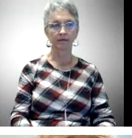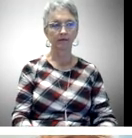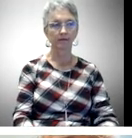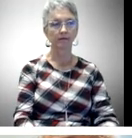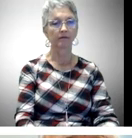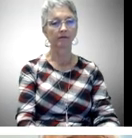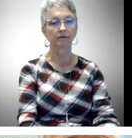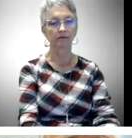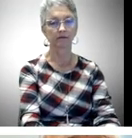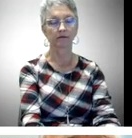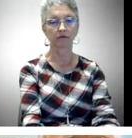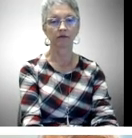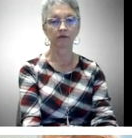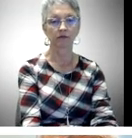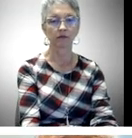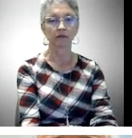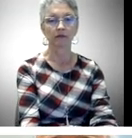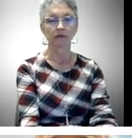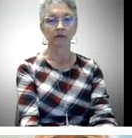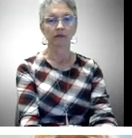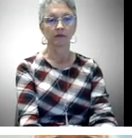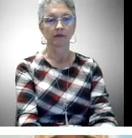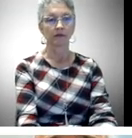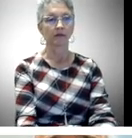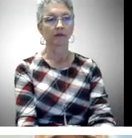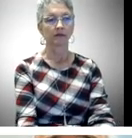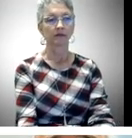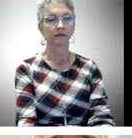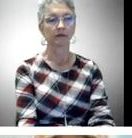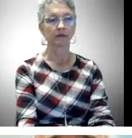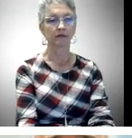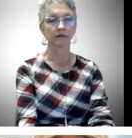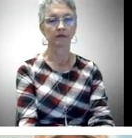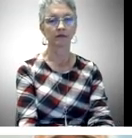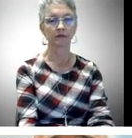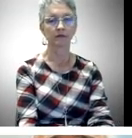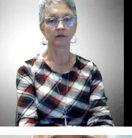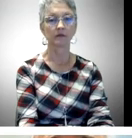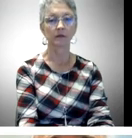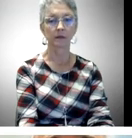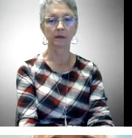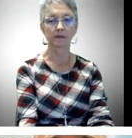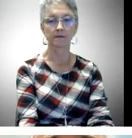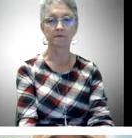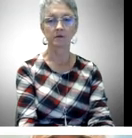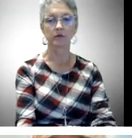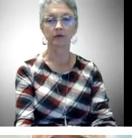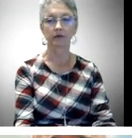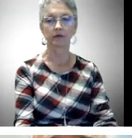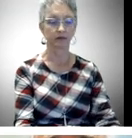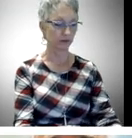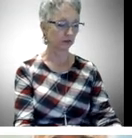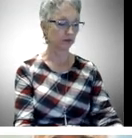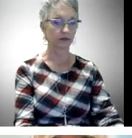you're involuntarily committed to a psychiatric hospital or any other setting, you retain your rights to make decisions unless the court removes